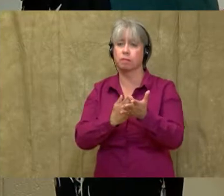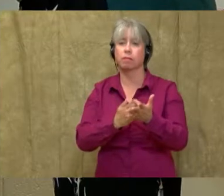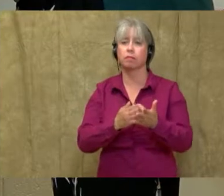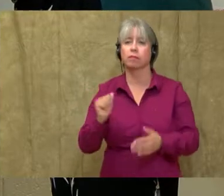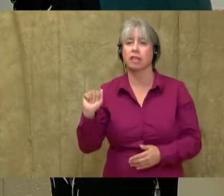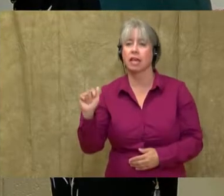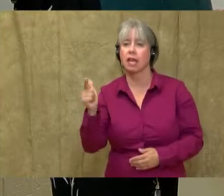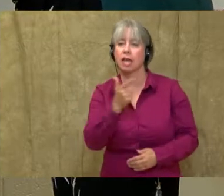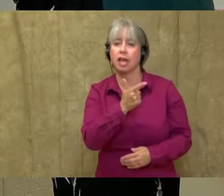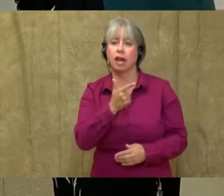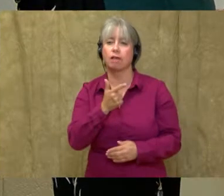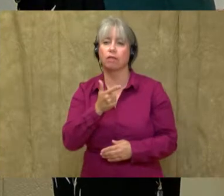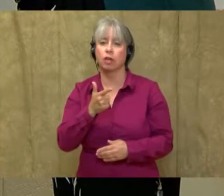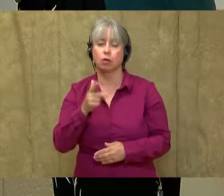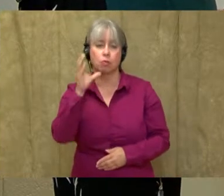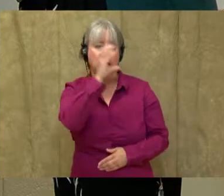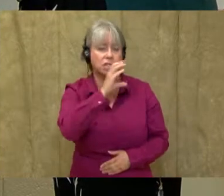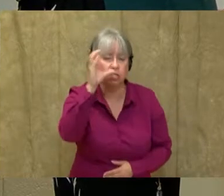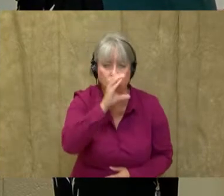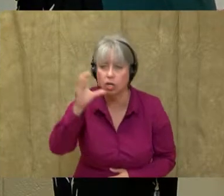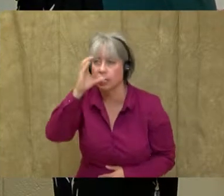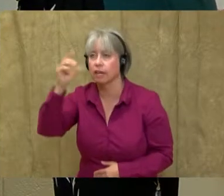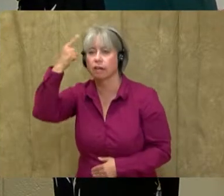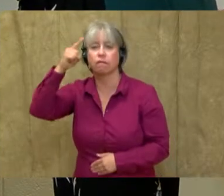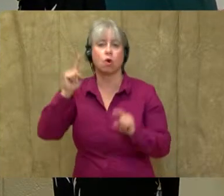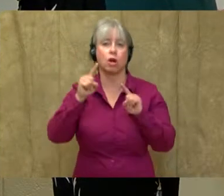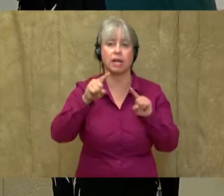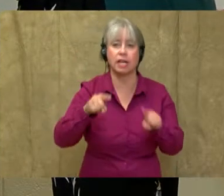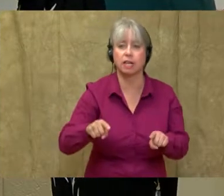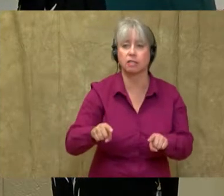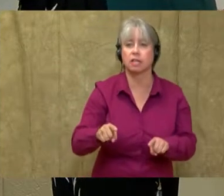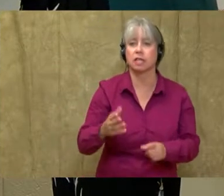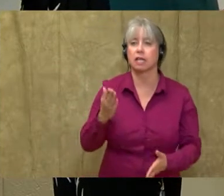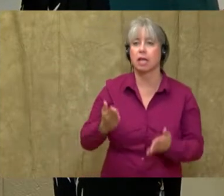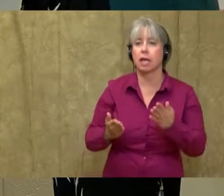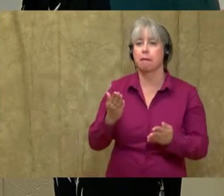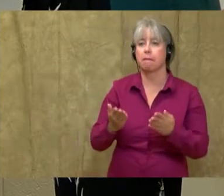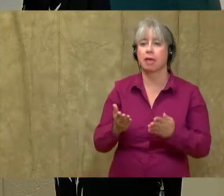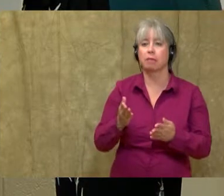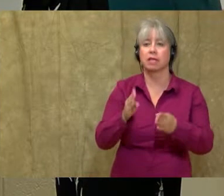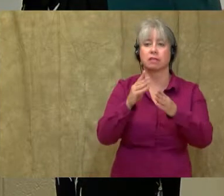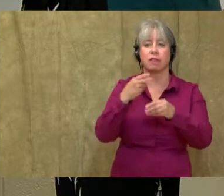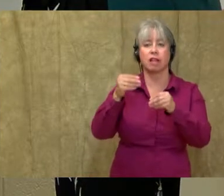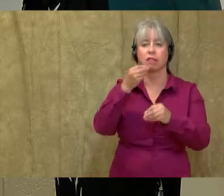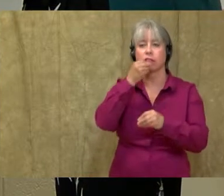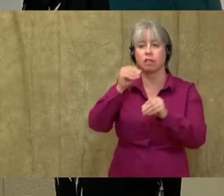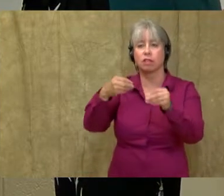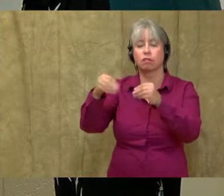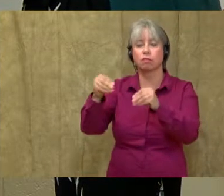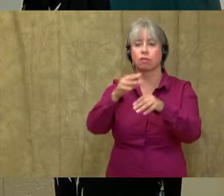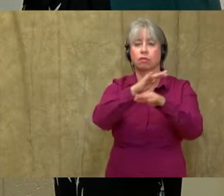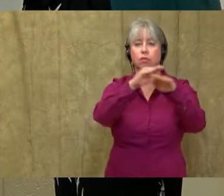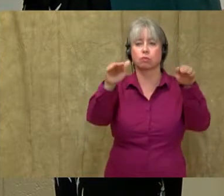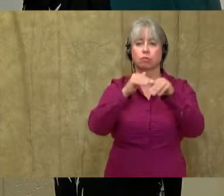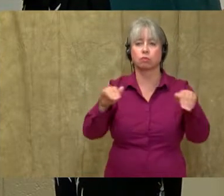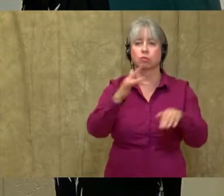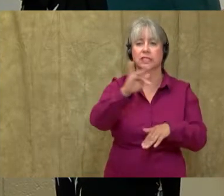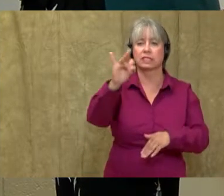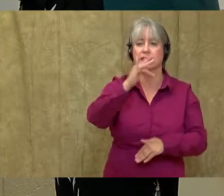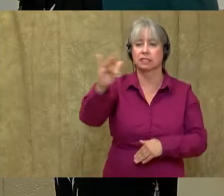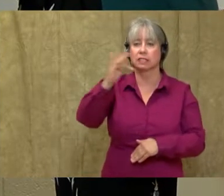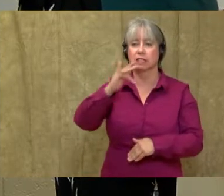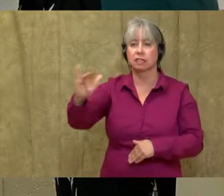Everyone scrambles to find a solution. Maybe it is found in the empty grocery shelves, or maybe in the fears of going